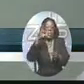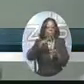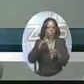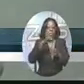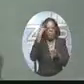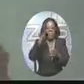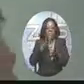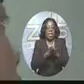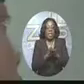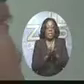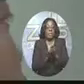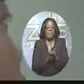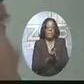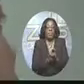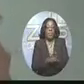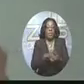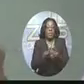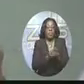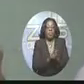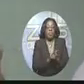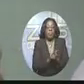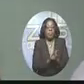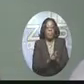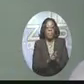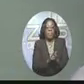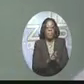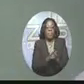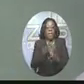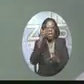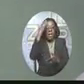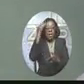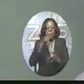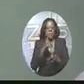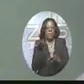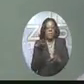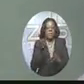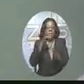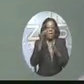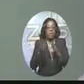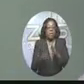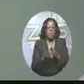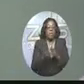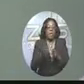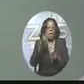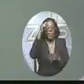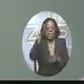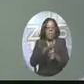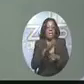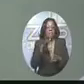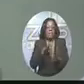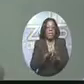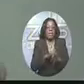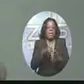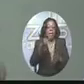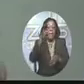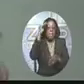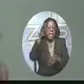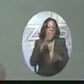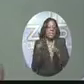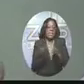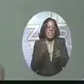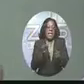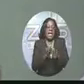the best to them. What do you think Mike's downfall was? I don't know if there was a downfall. I believe that Mike did everything that